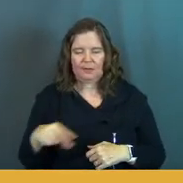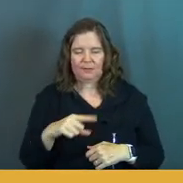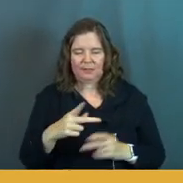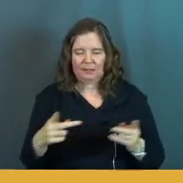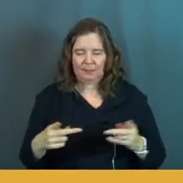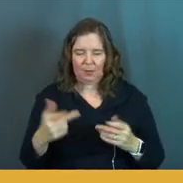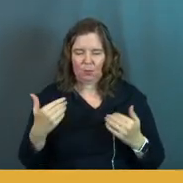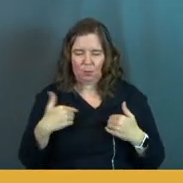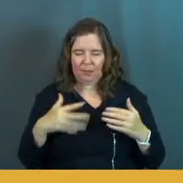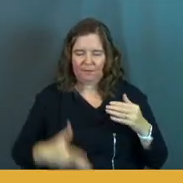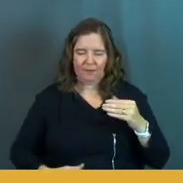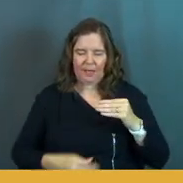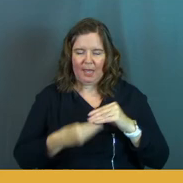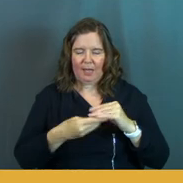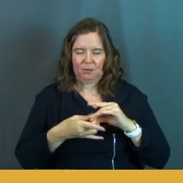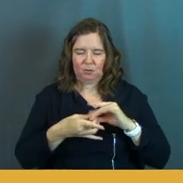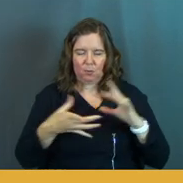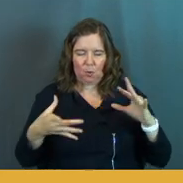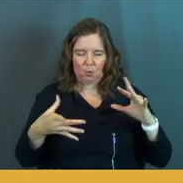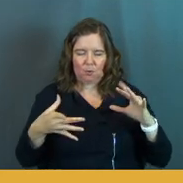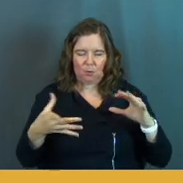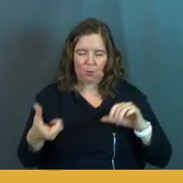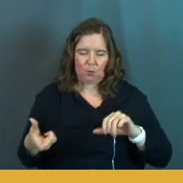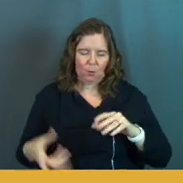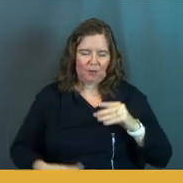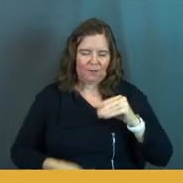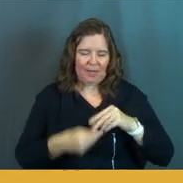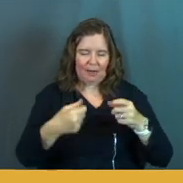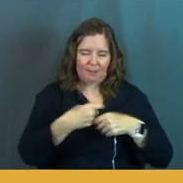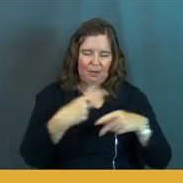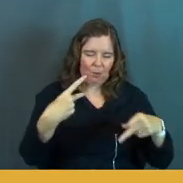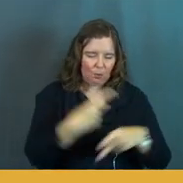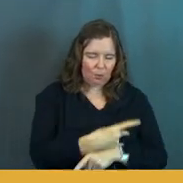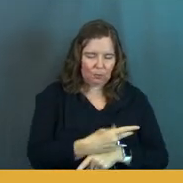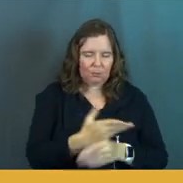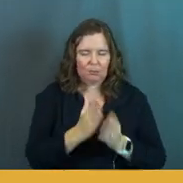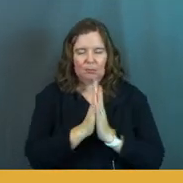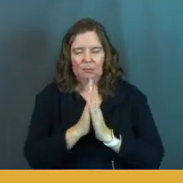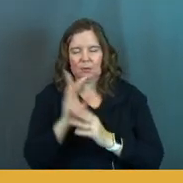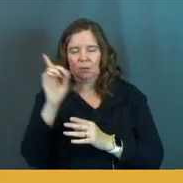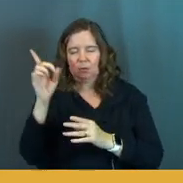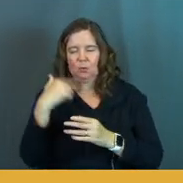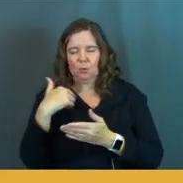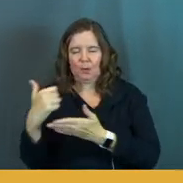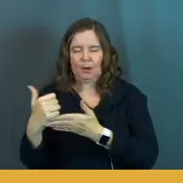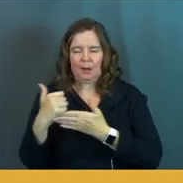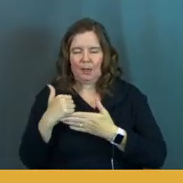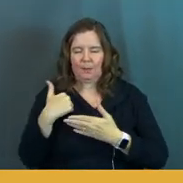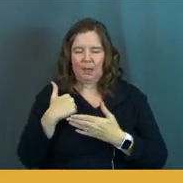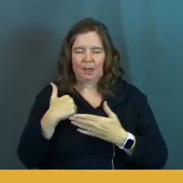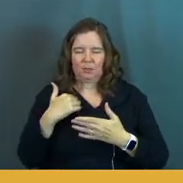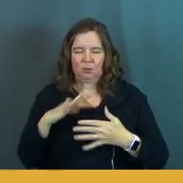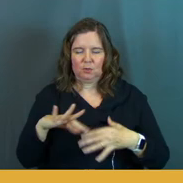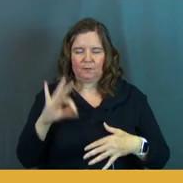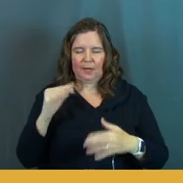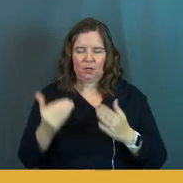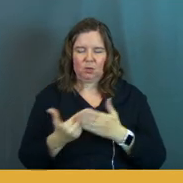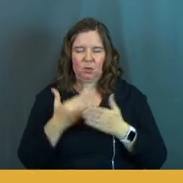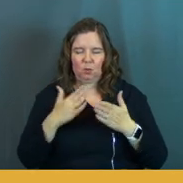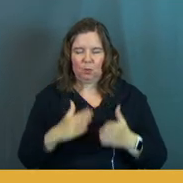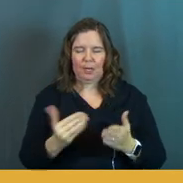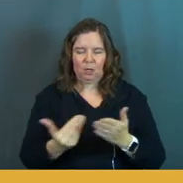these places where we've added to the brokenness, where Lord, we poured the gasoline on the fire, God, I pray that God, you would help us to find a new